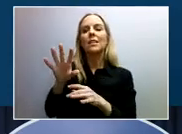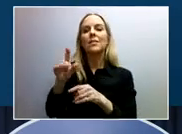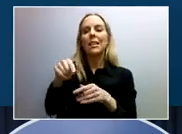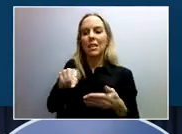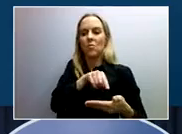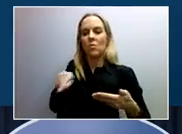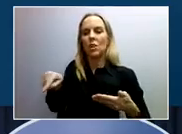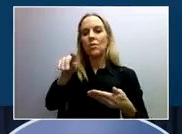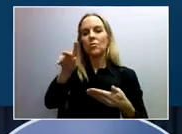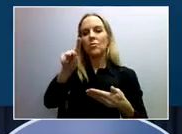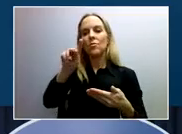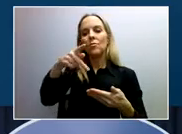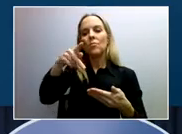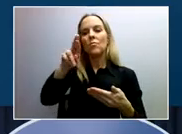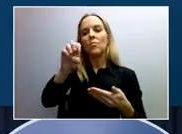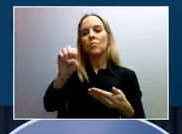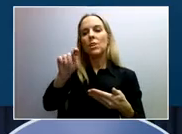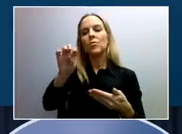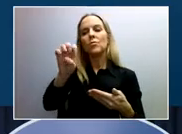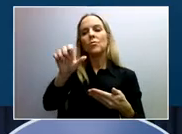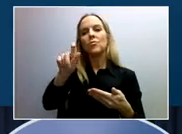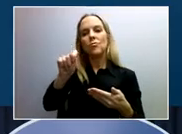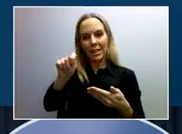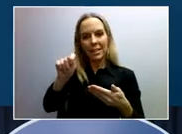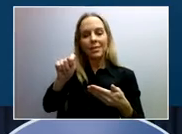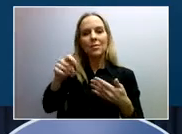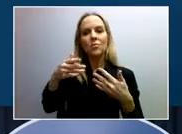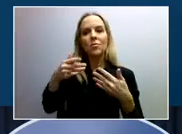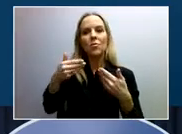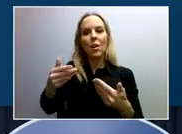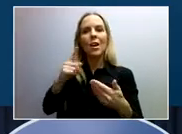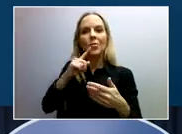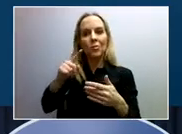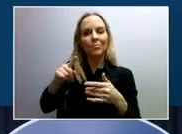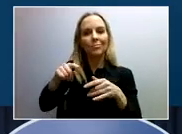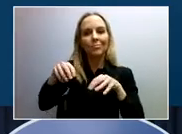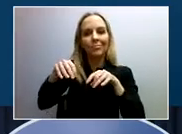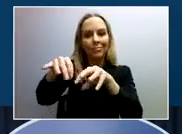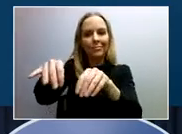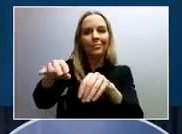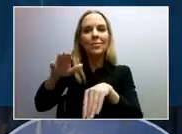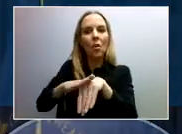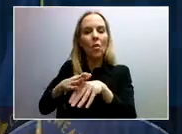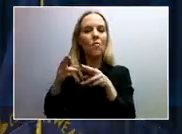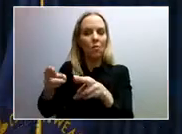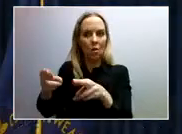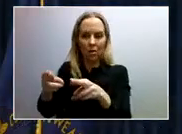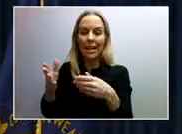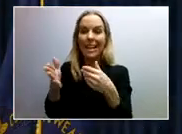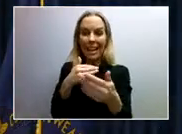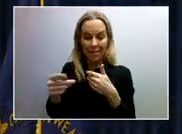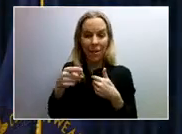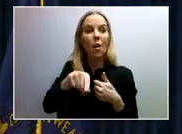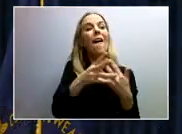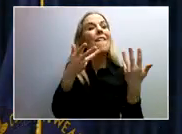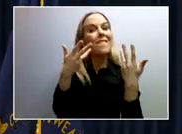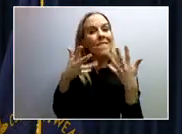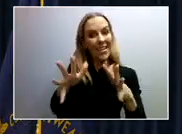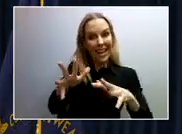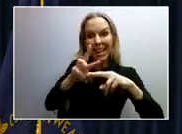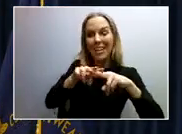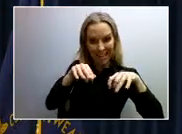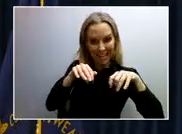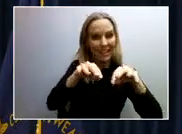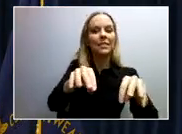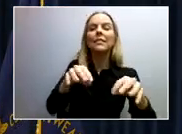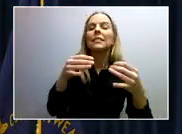advantage of the dry weather before this storm. But keep in mind, even treated roads can become quickly covered if